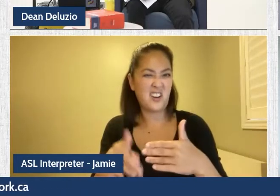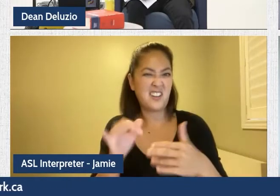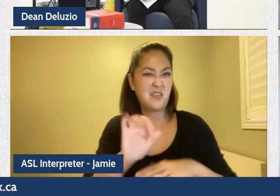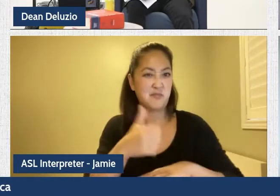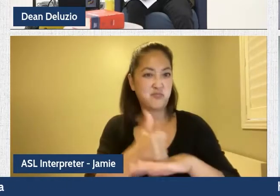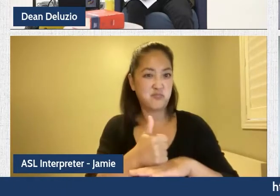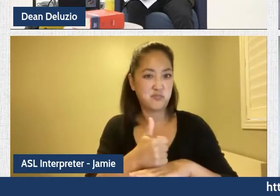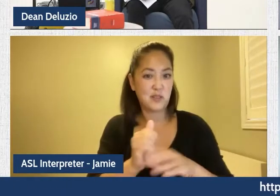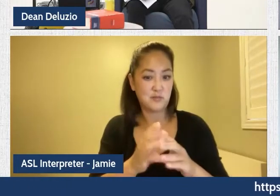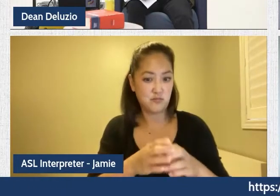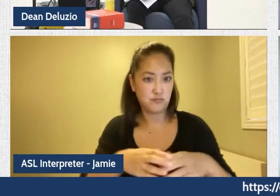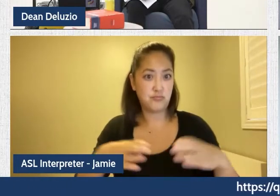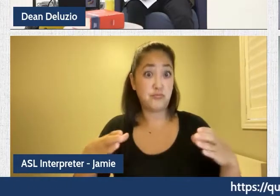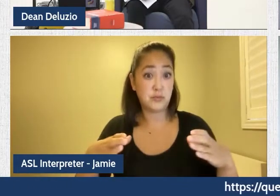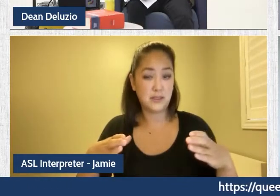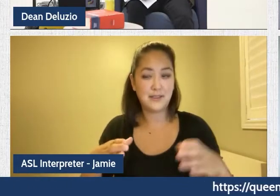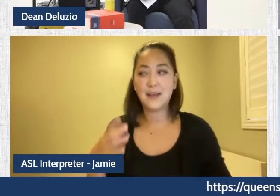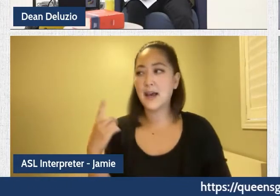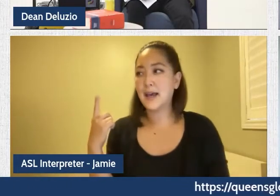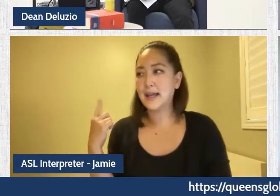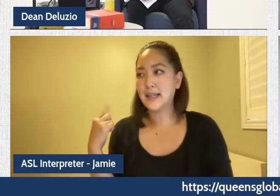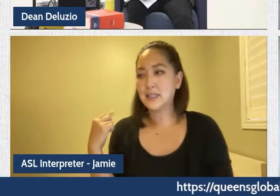year when the